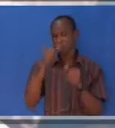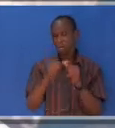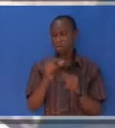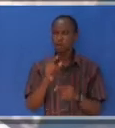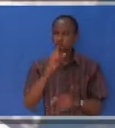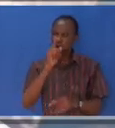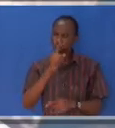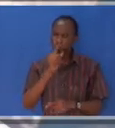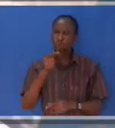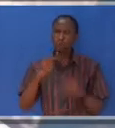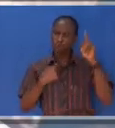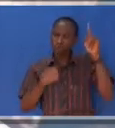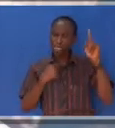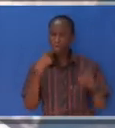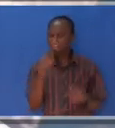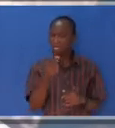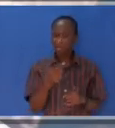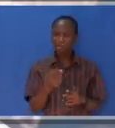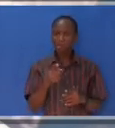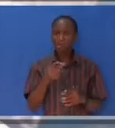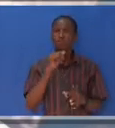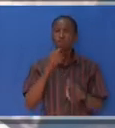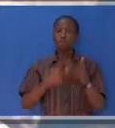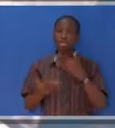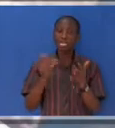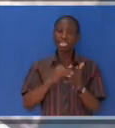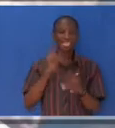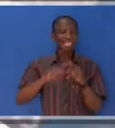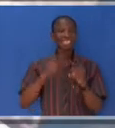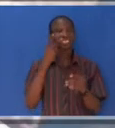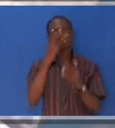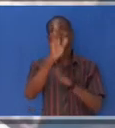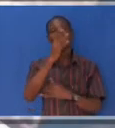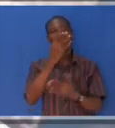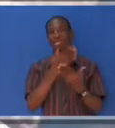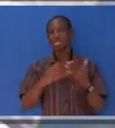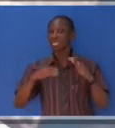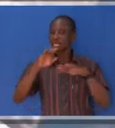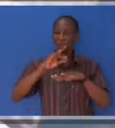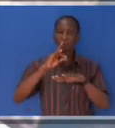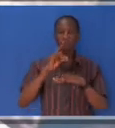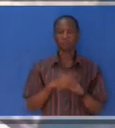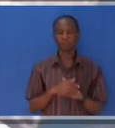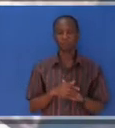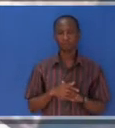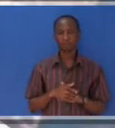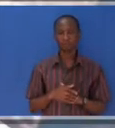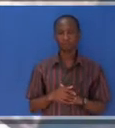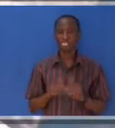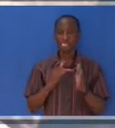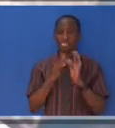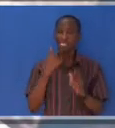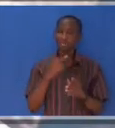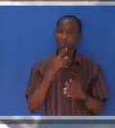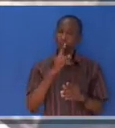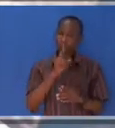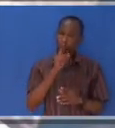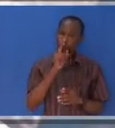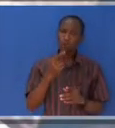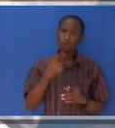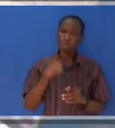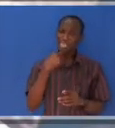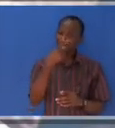nokra me se wo se so anwo obi fofura ori hunu yankopon ahidie mi okachire ne se nokra nokra me se wo se so